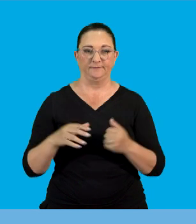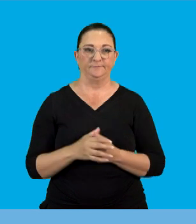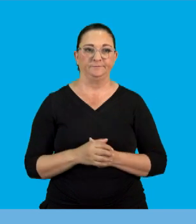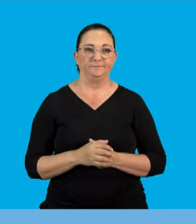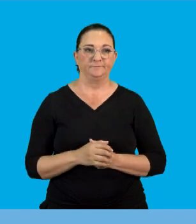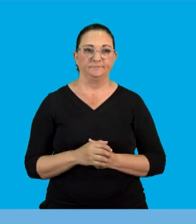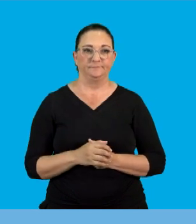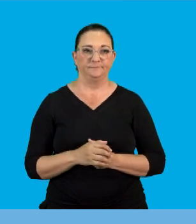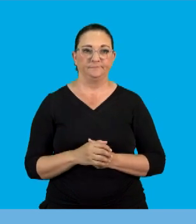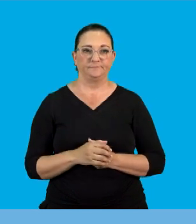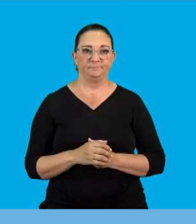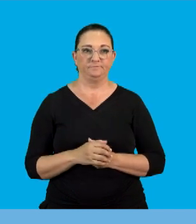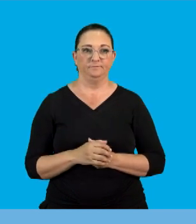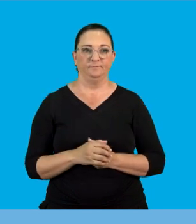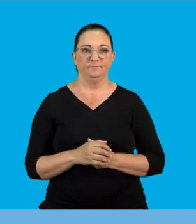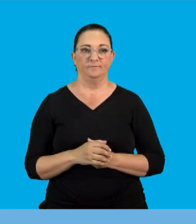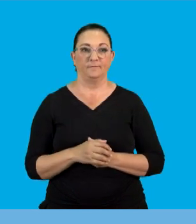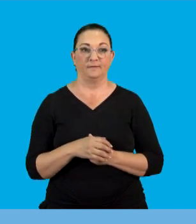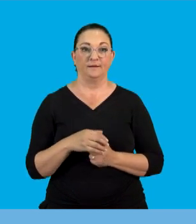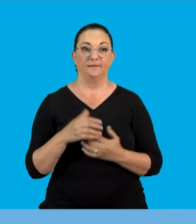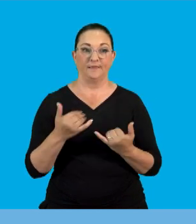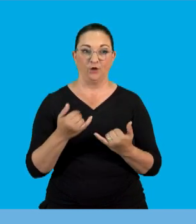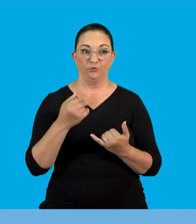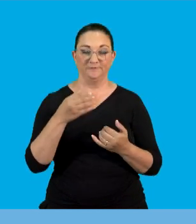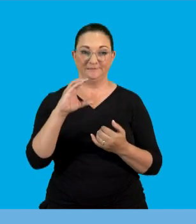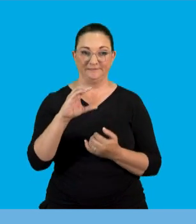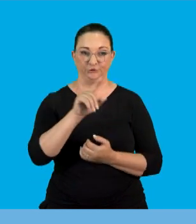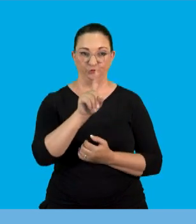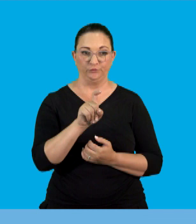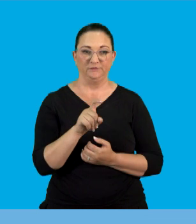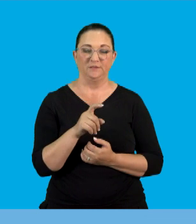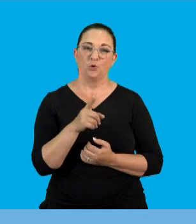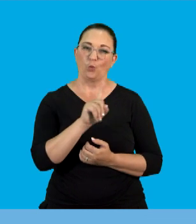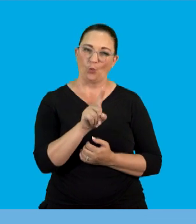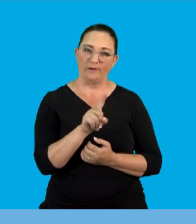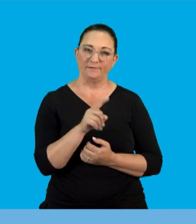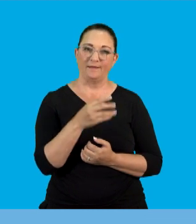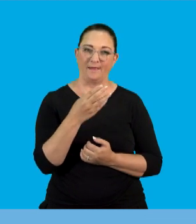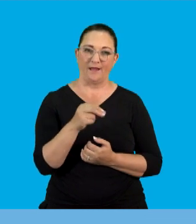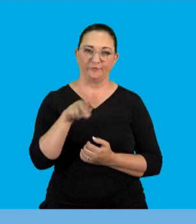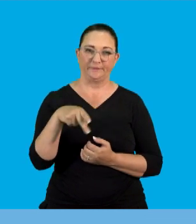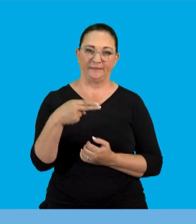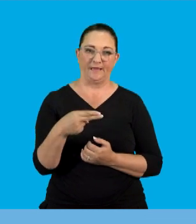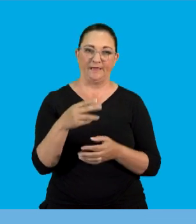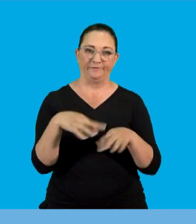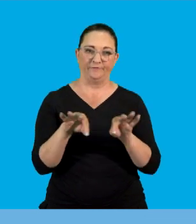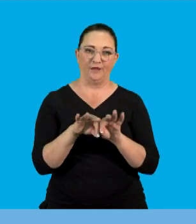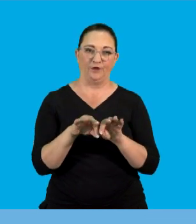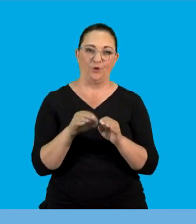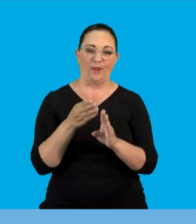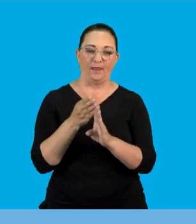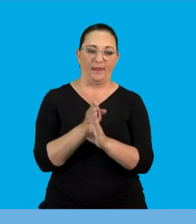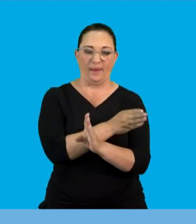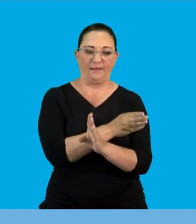the values of 0 and 14 that we know. And then C, something